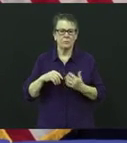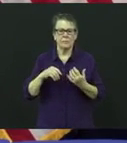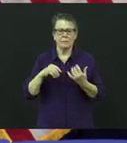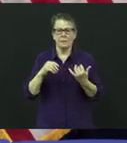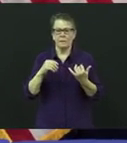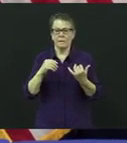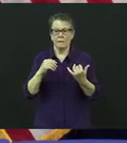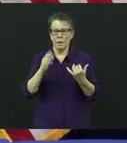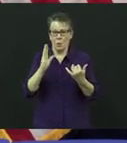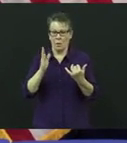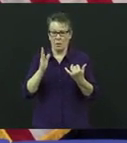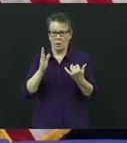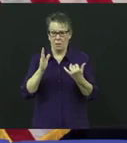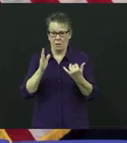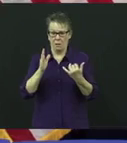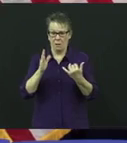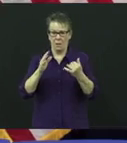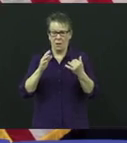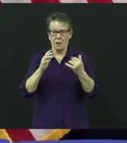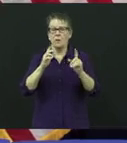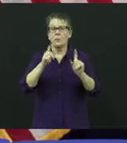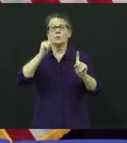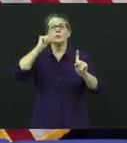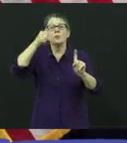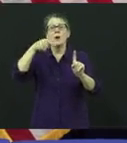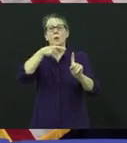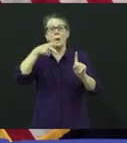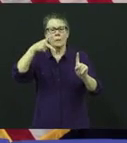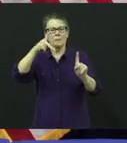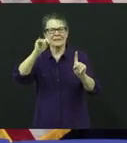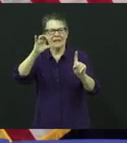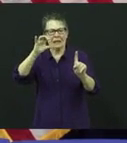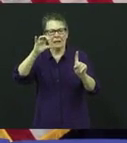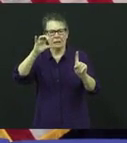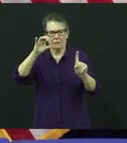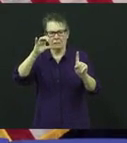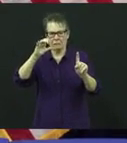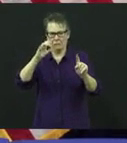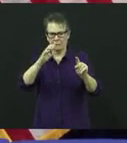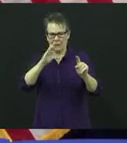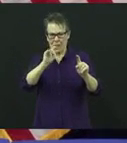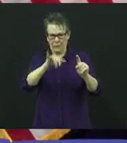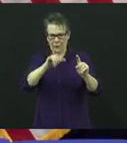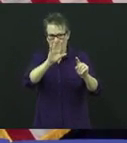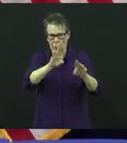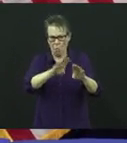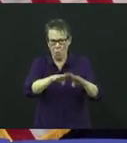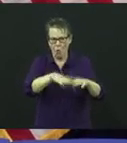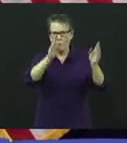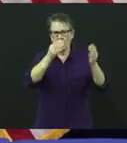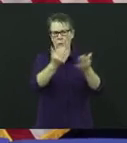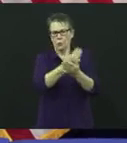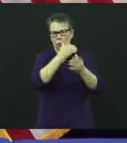Patterson University in Wayne. This site is open only to Passaic County residents, and you must have a doctor's